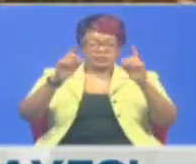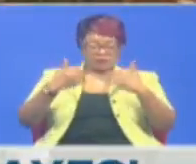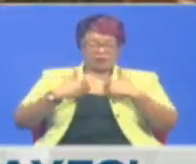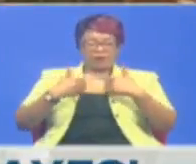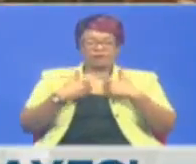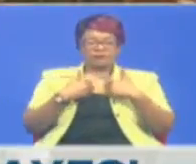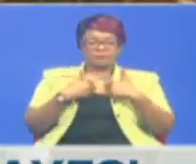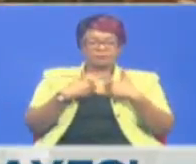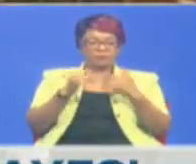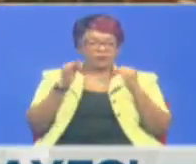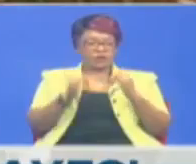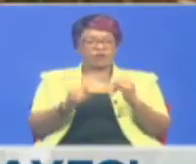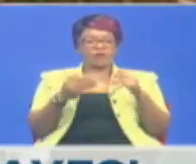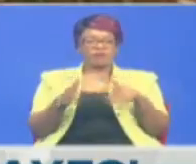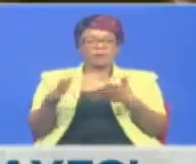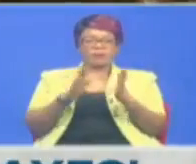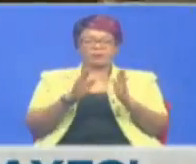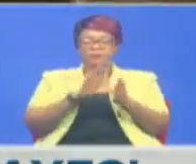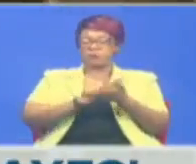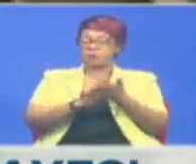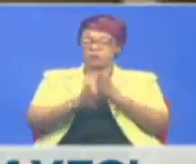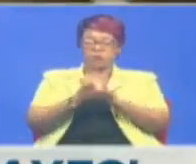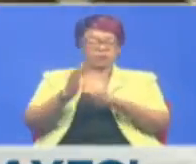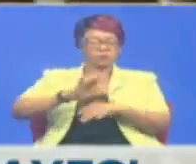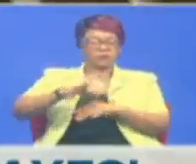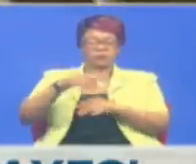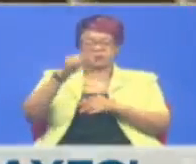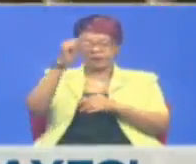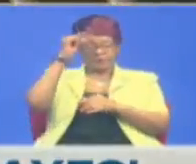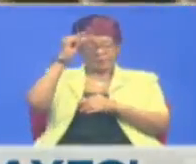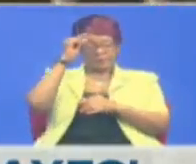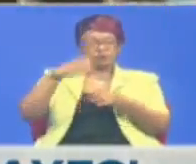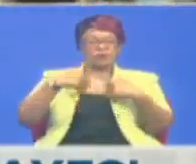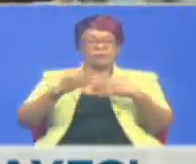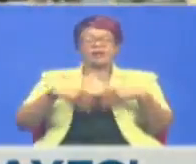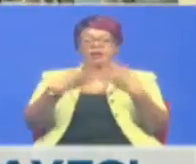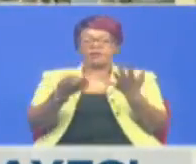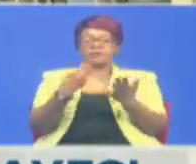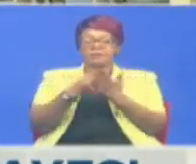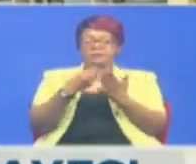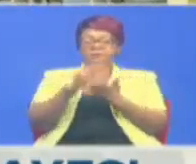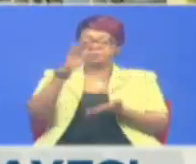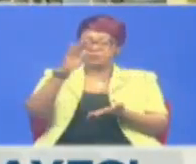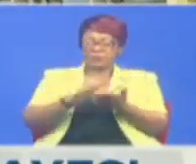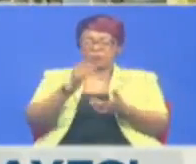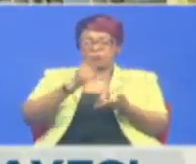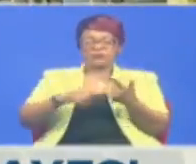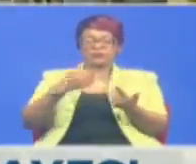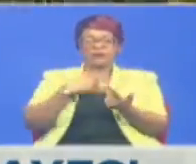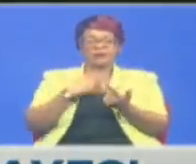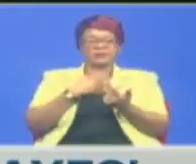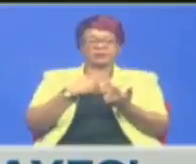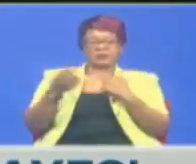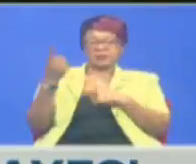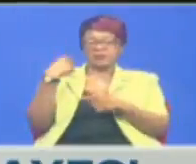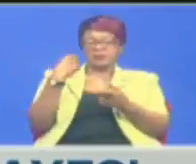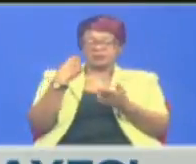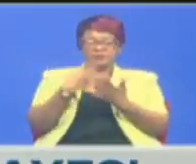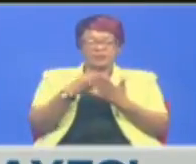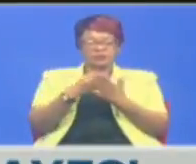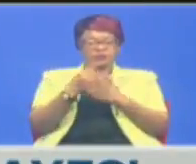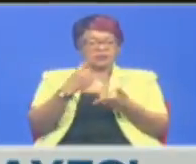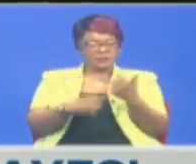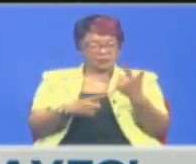new formula, no county government will be allocated revenue less than what it got in last financial